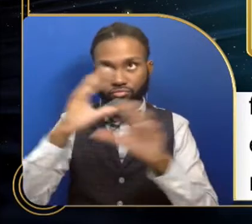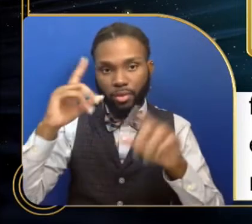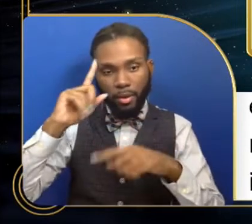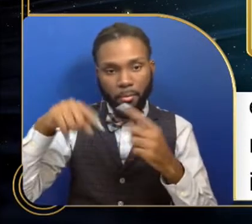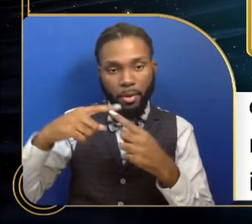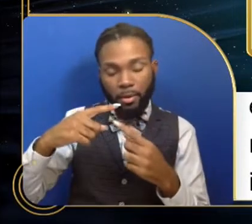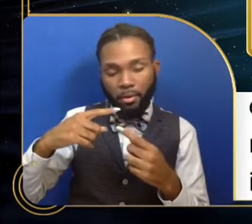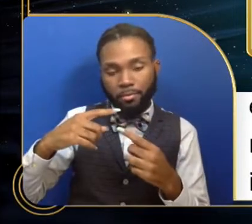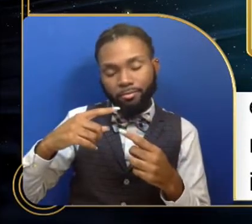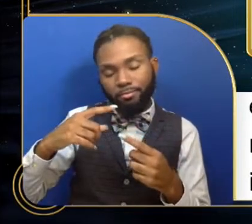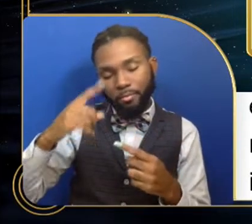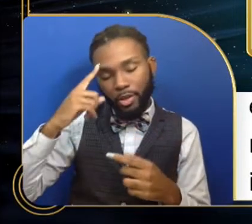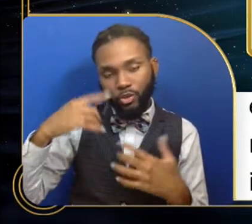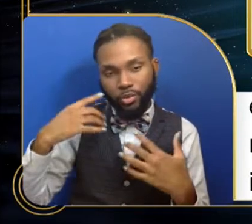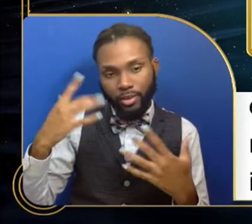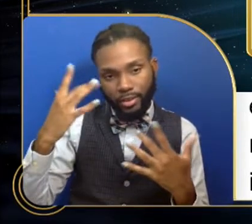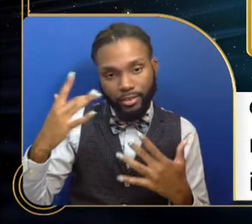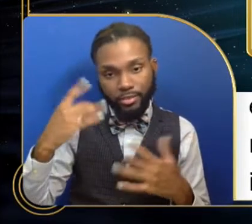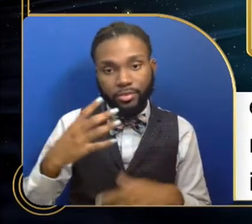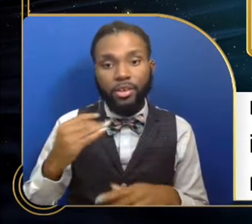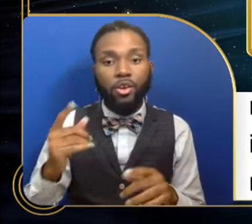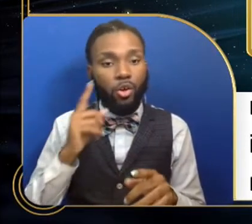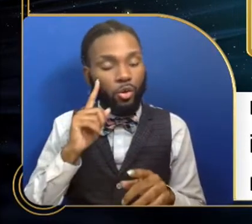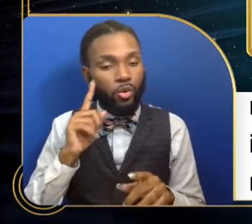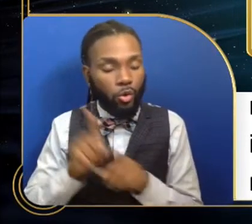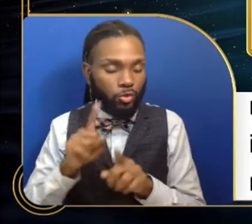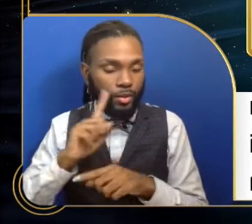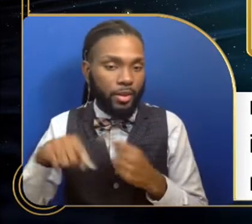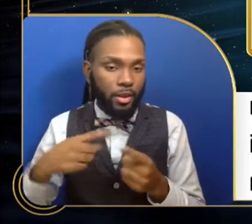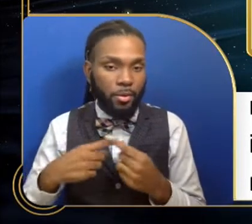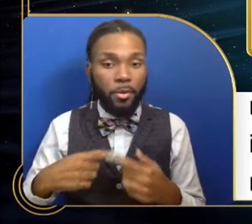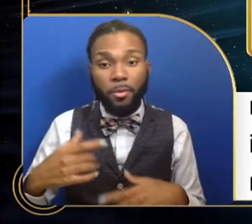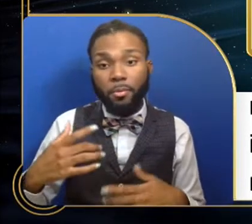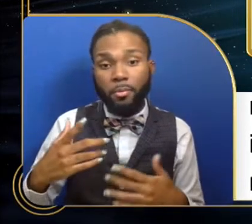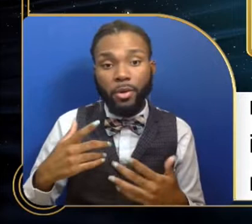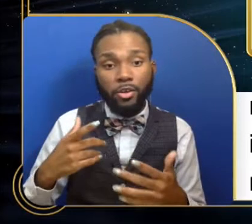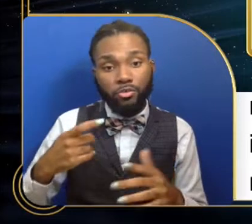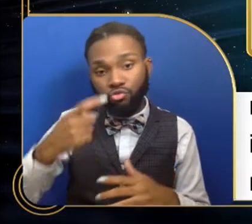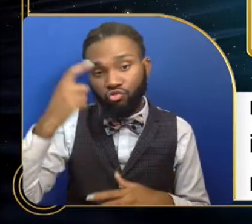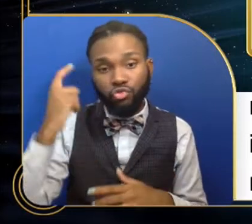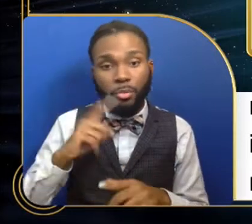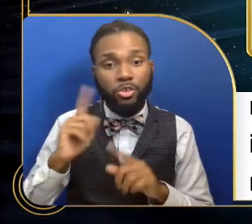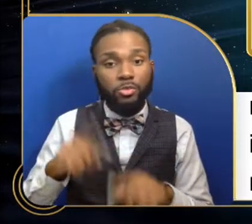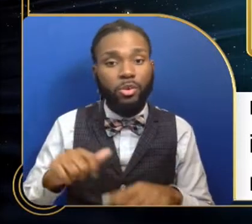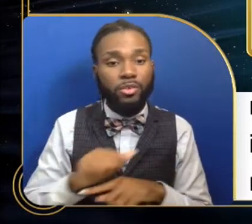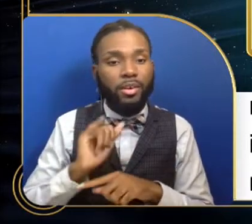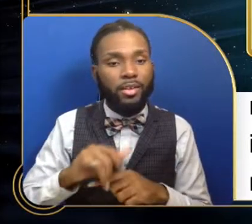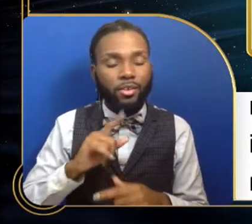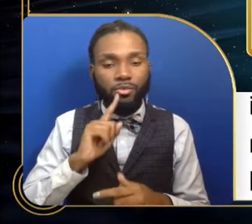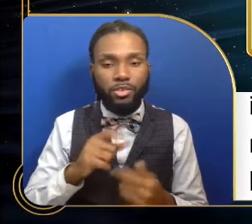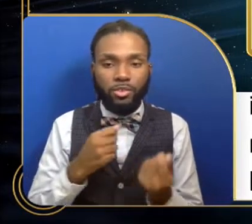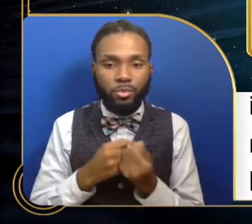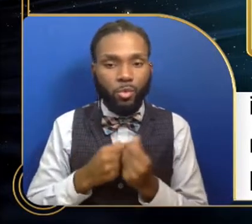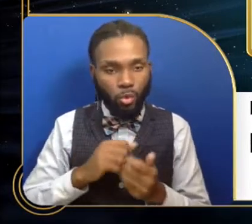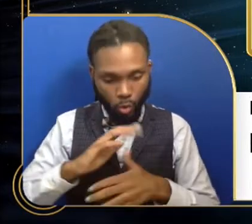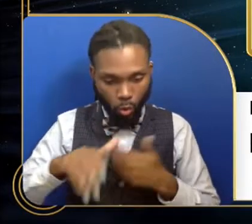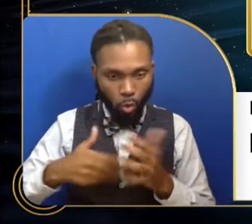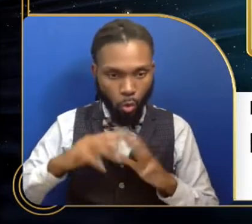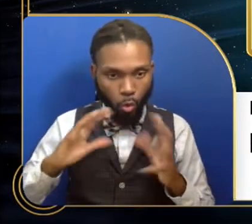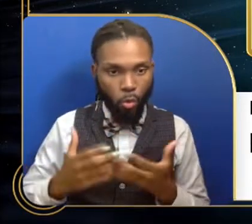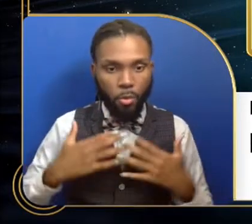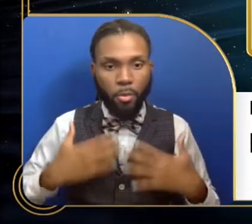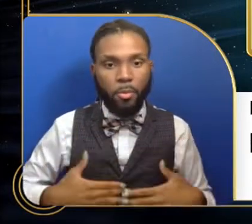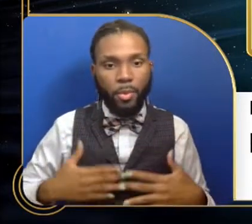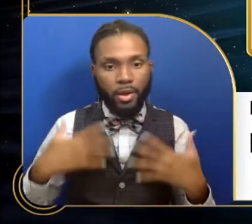of trauma-responsive practices that support whole body-mind healing. They also serve on the board of directors for